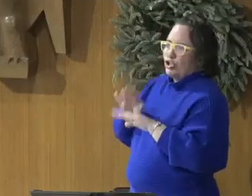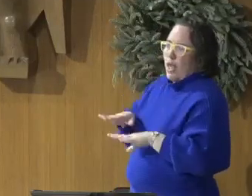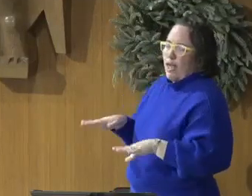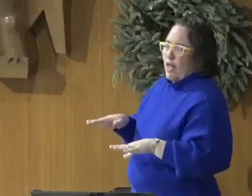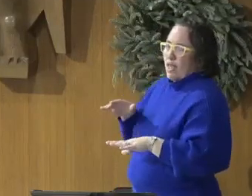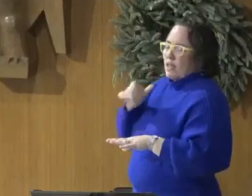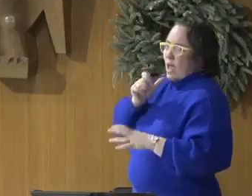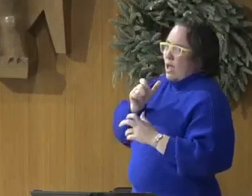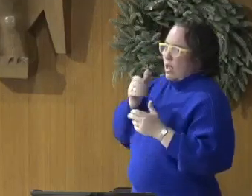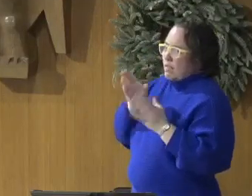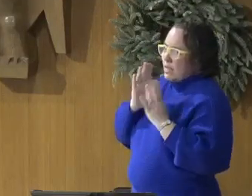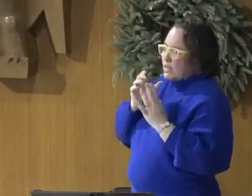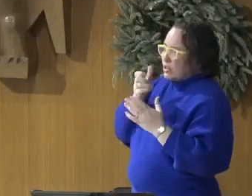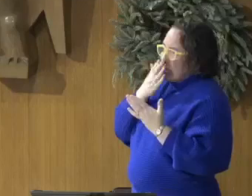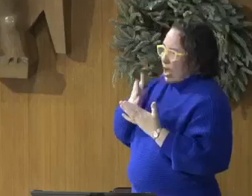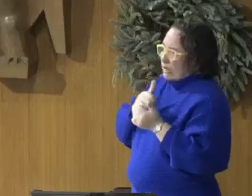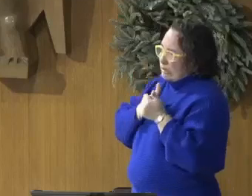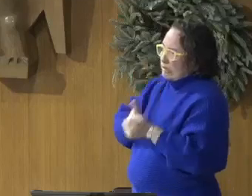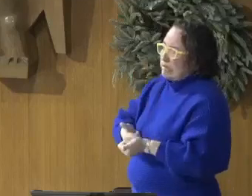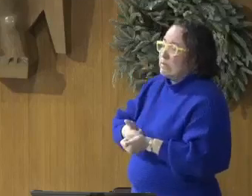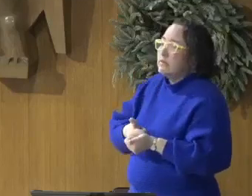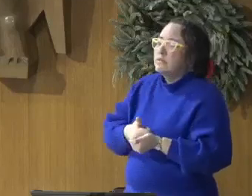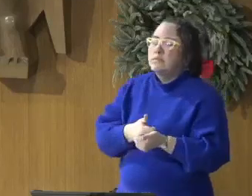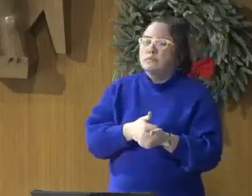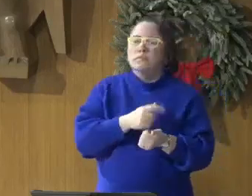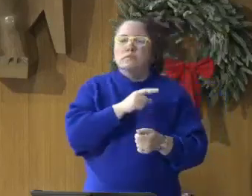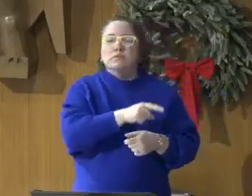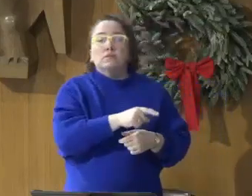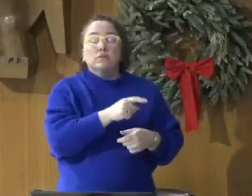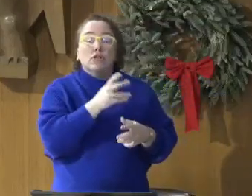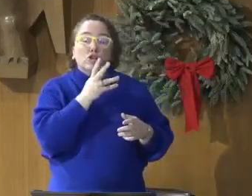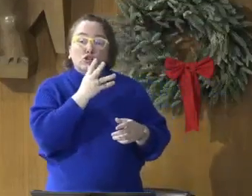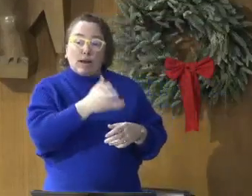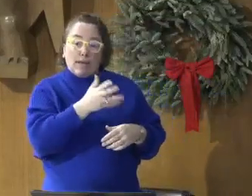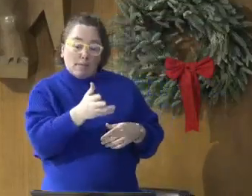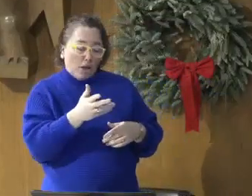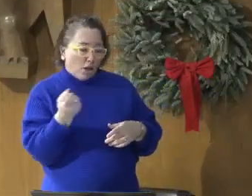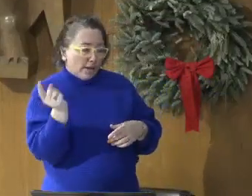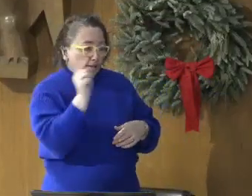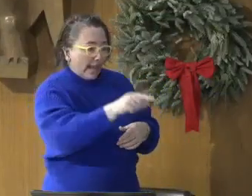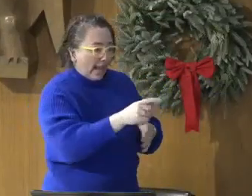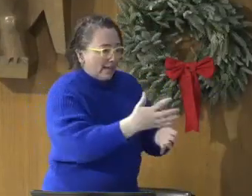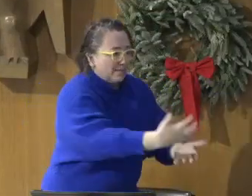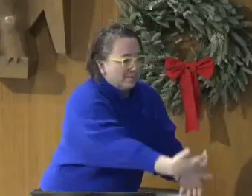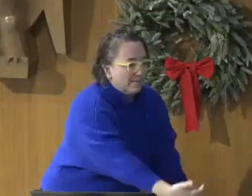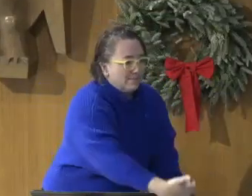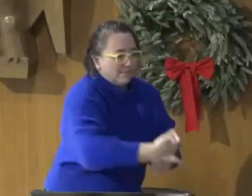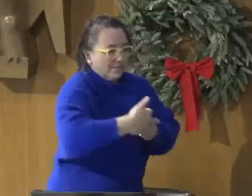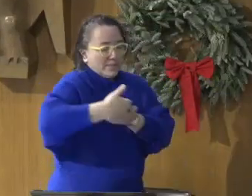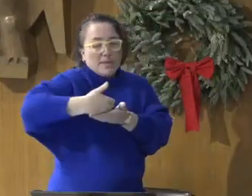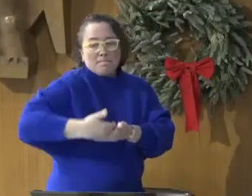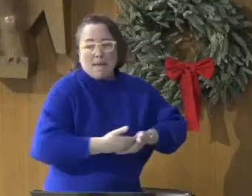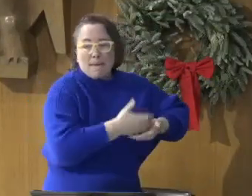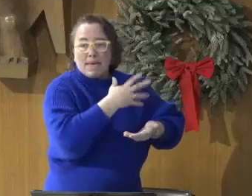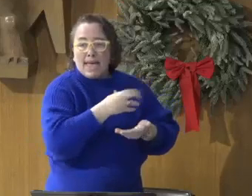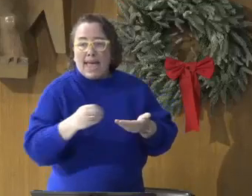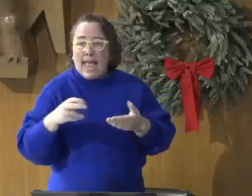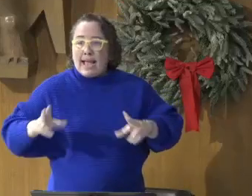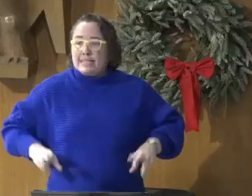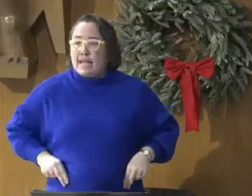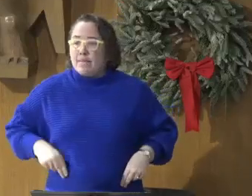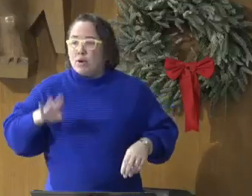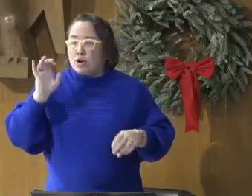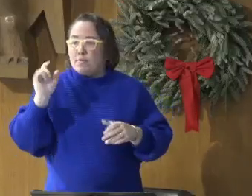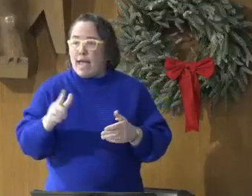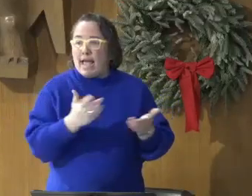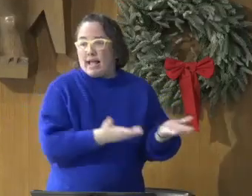instead, perfect grandma offered to grab the baby and the diaper bag and help mom and her two